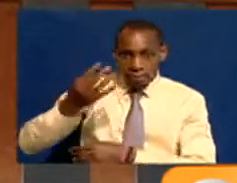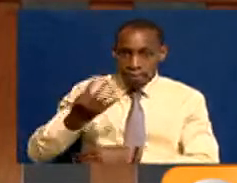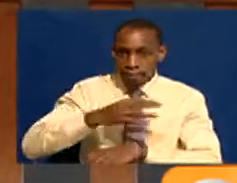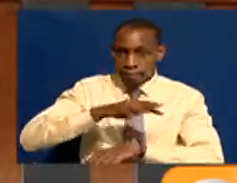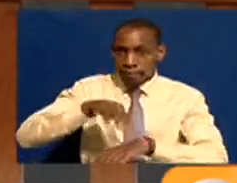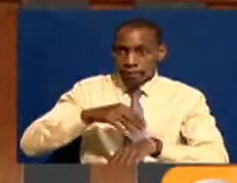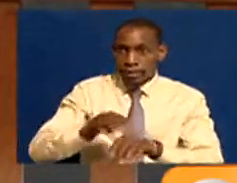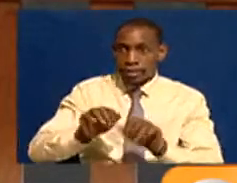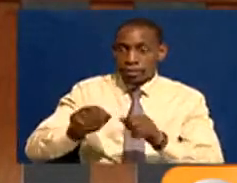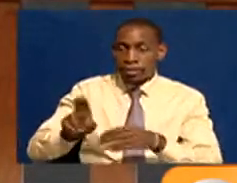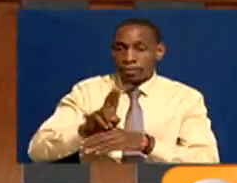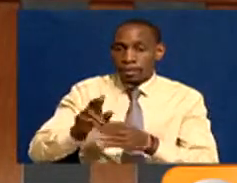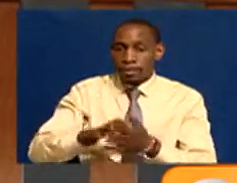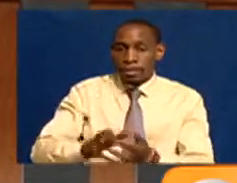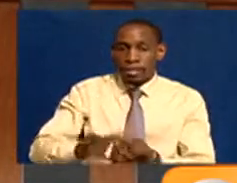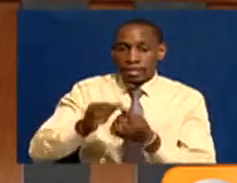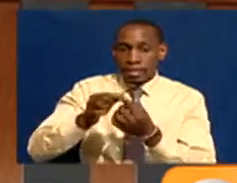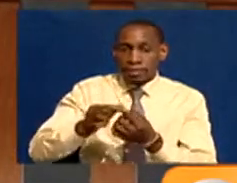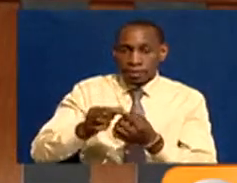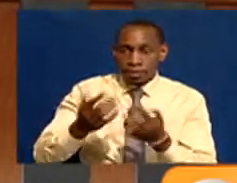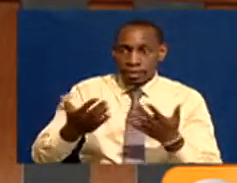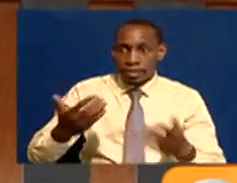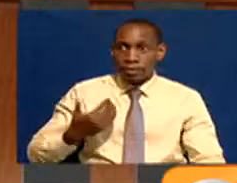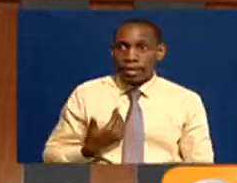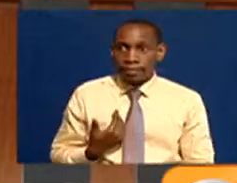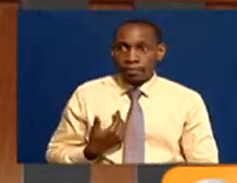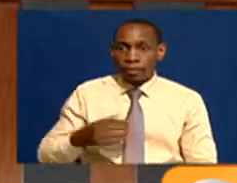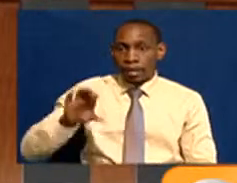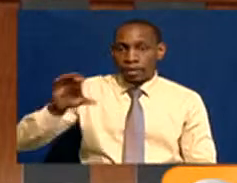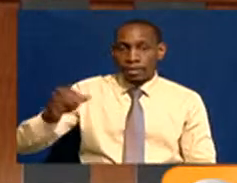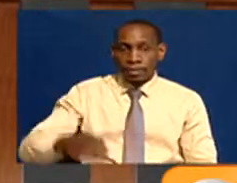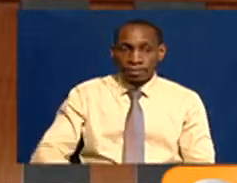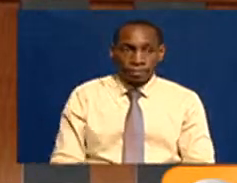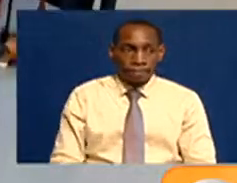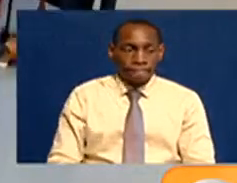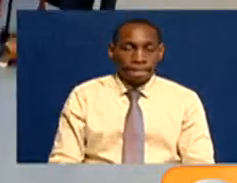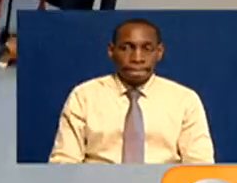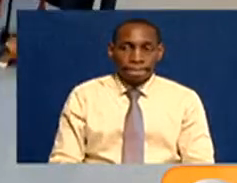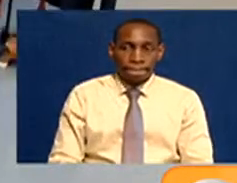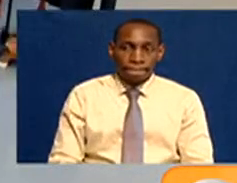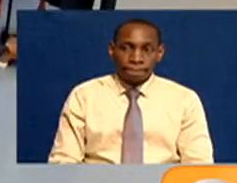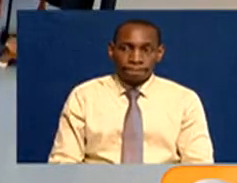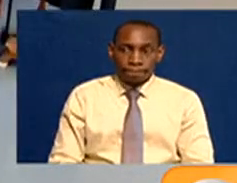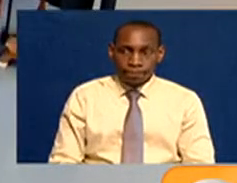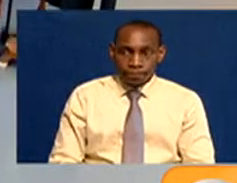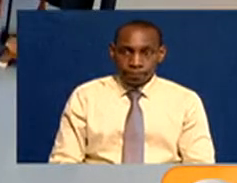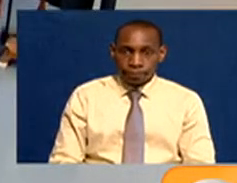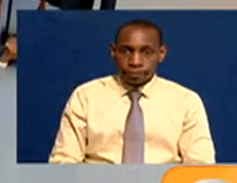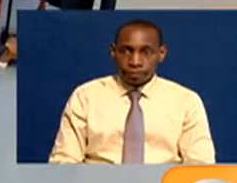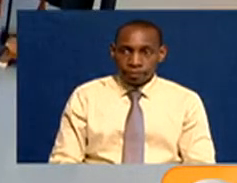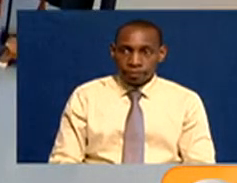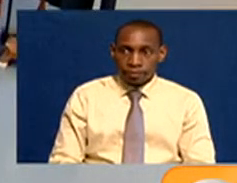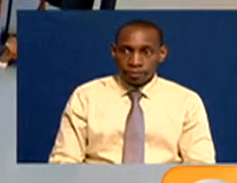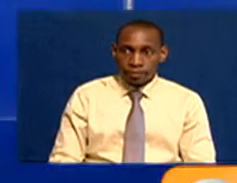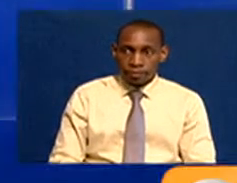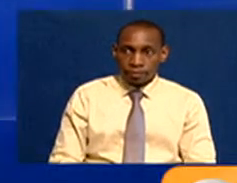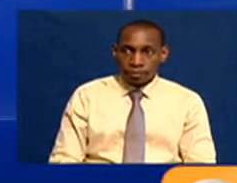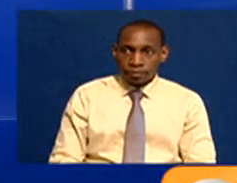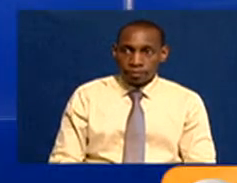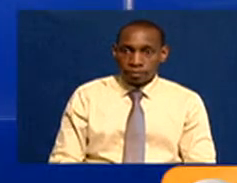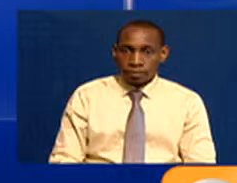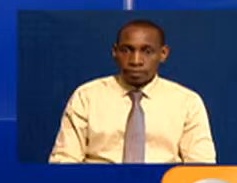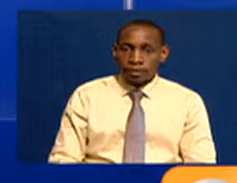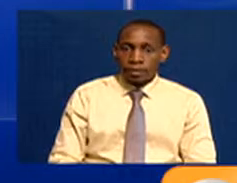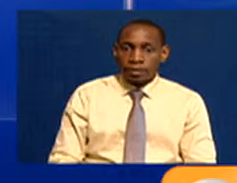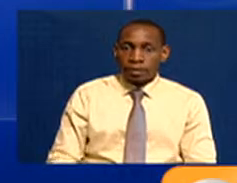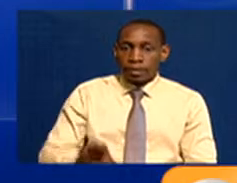of our uniqueness that exists within our counties. Absolutely. Austin Wanjala is asking, I would like the CS